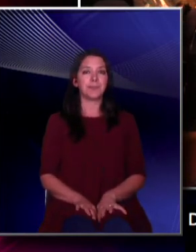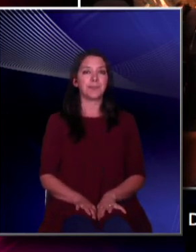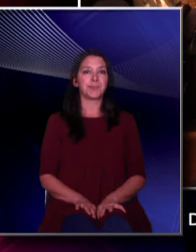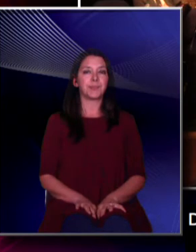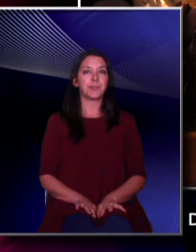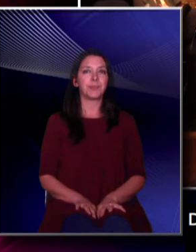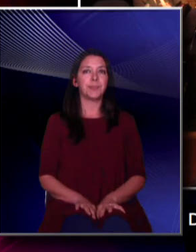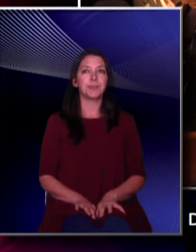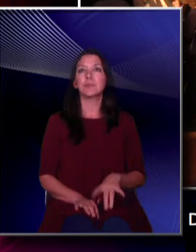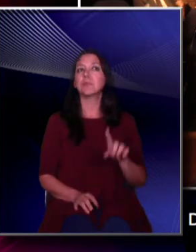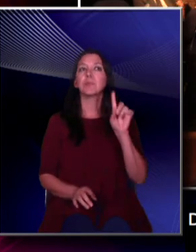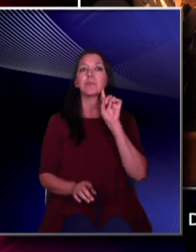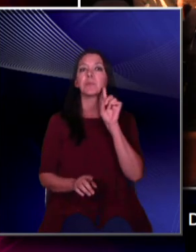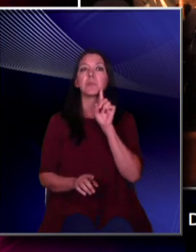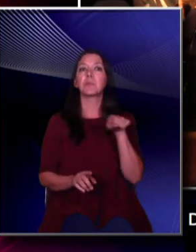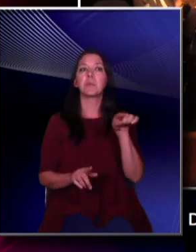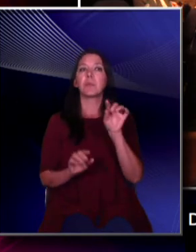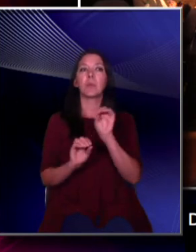I'm not hearing a second.